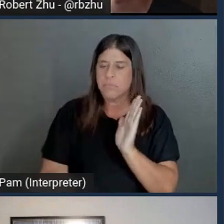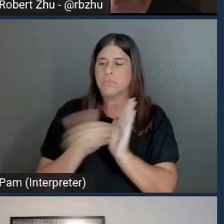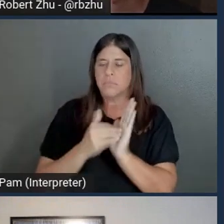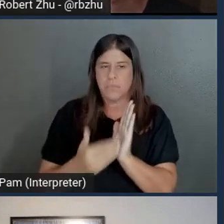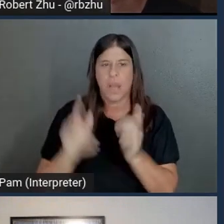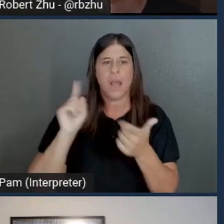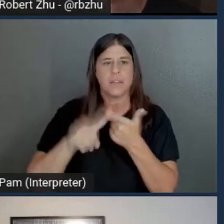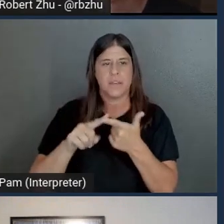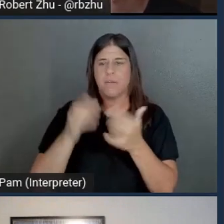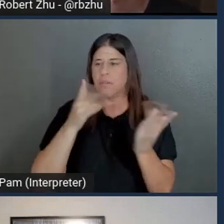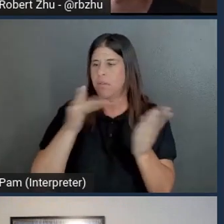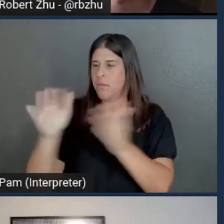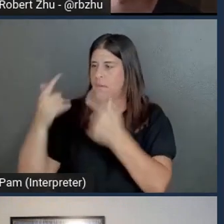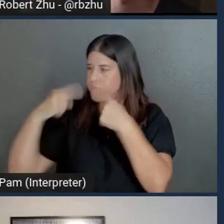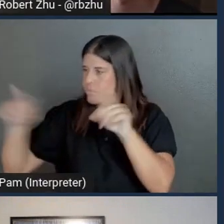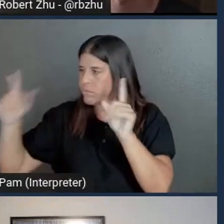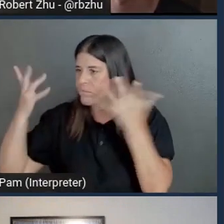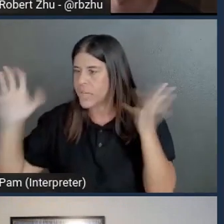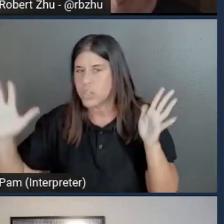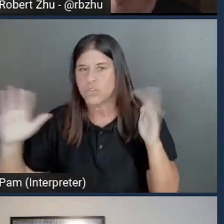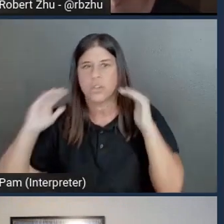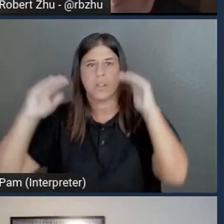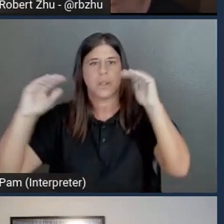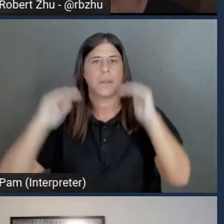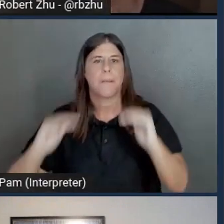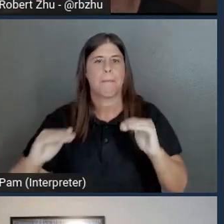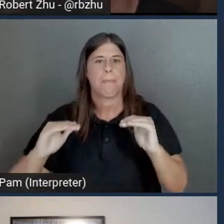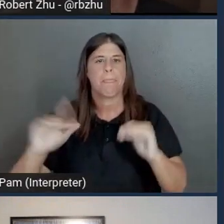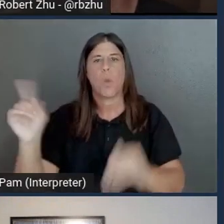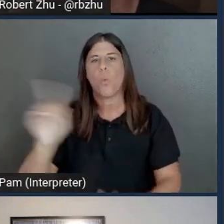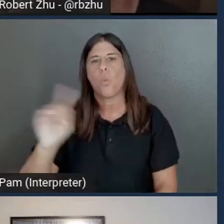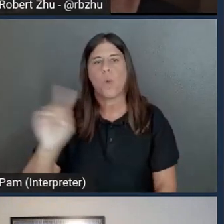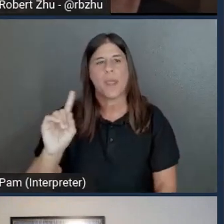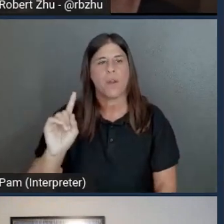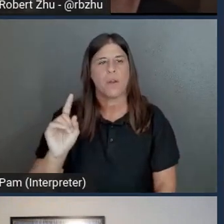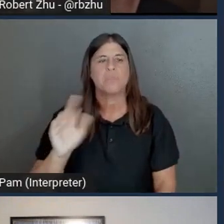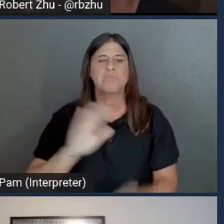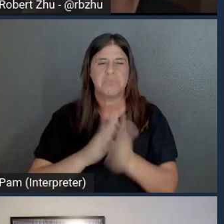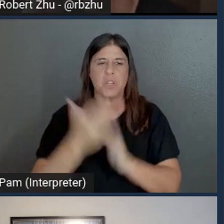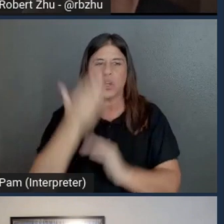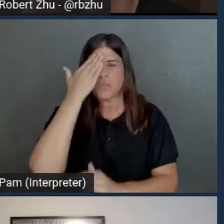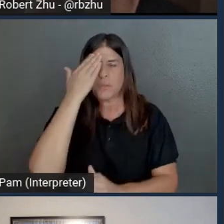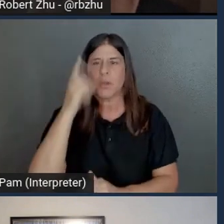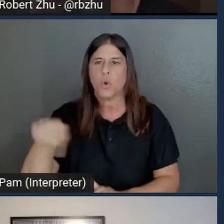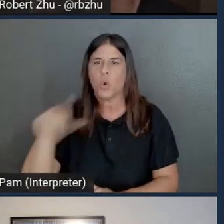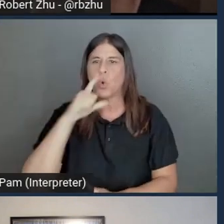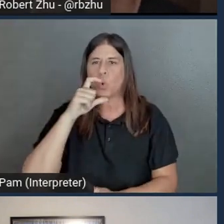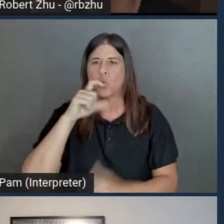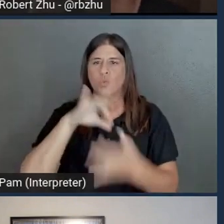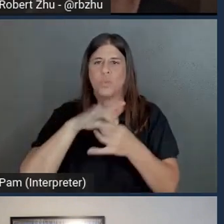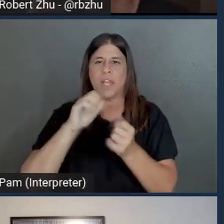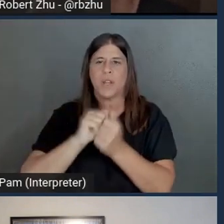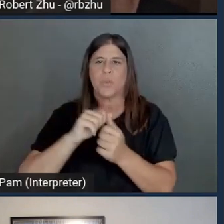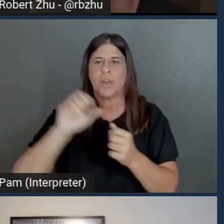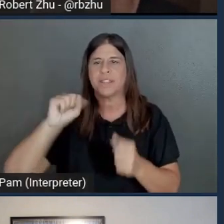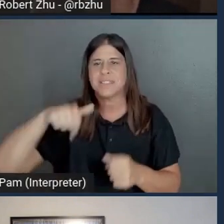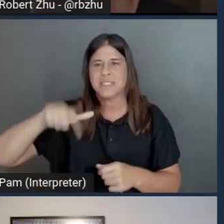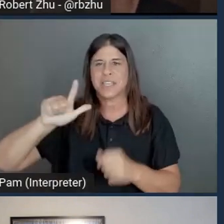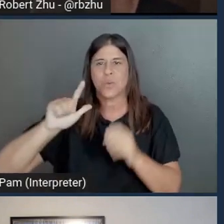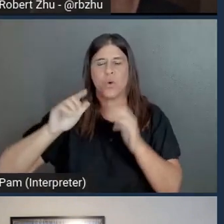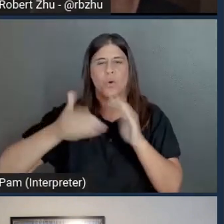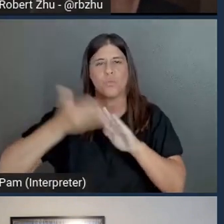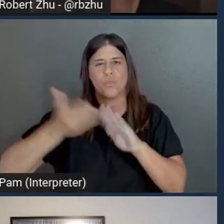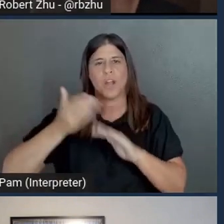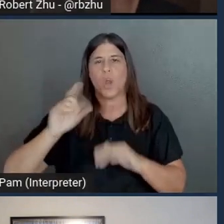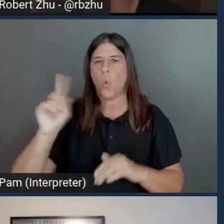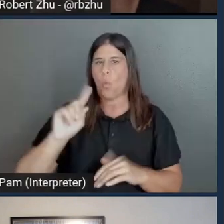it gets there. You know, the next part is a where clause. This probably looks very familiar for anybody familiar with SQL, where I'm saying, for where I want to